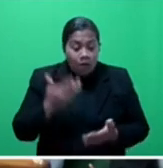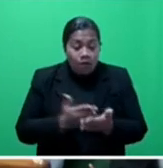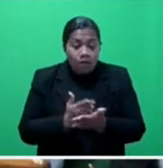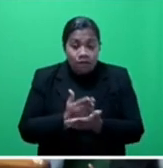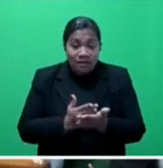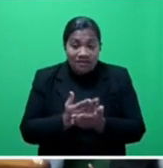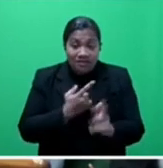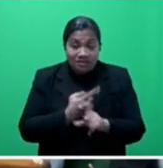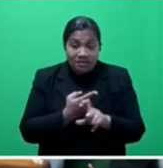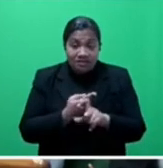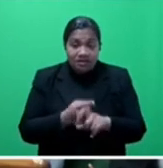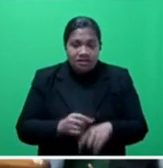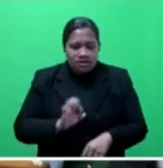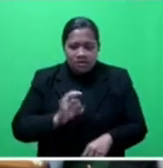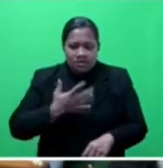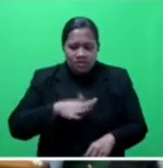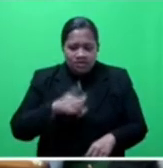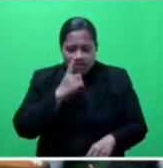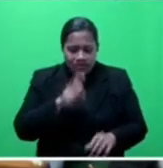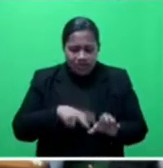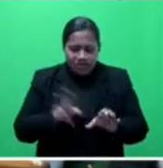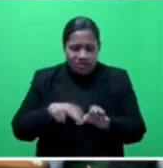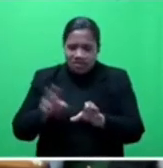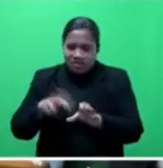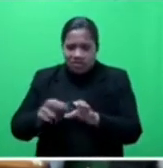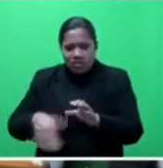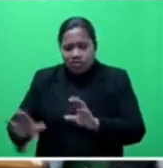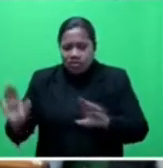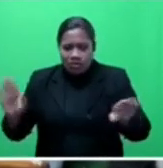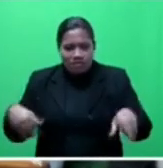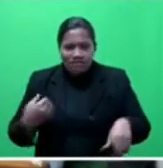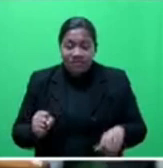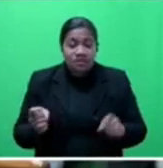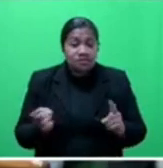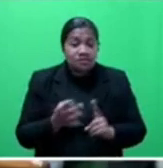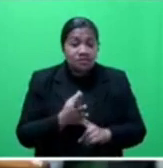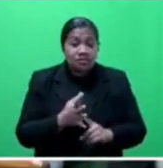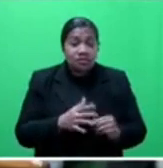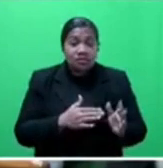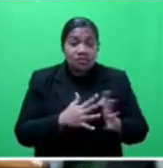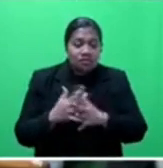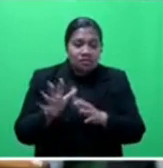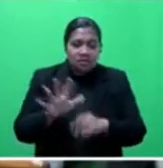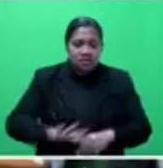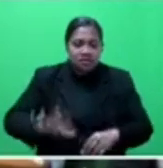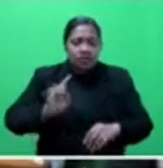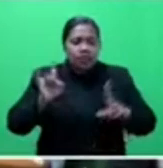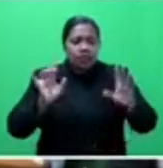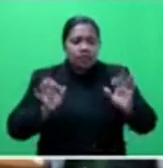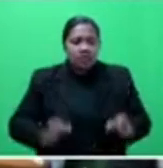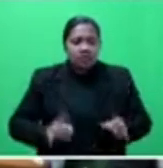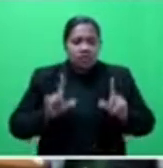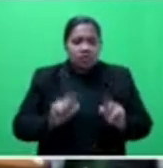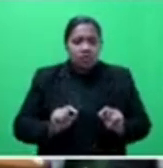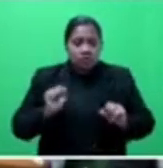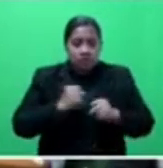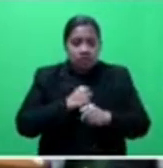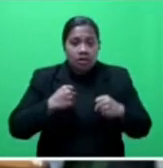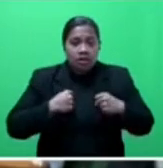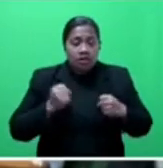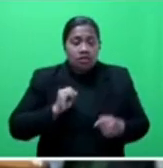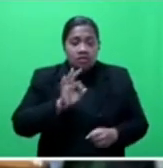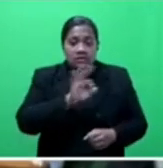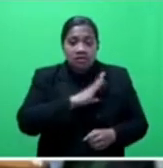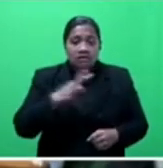closures during COVID pandemic, especially the Western Division. What we decided to do was to get our staff on voluntary reduced